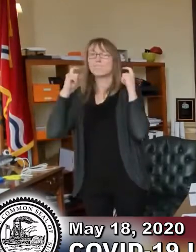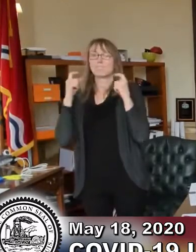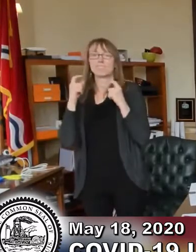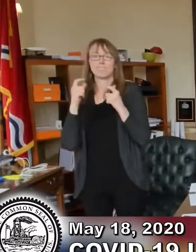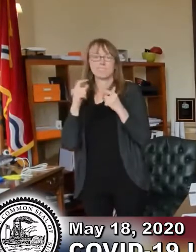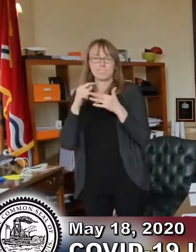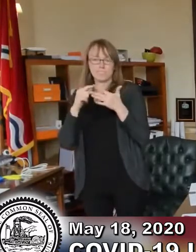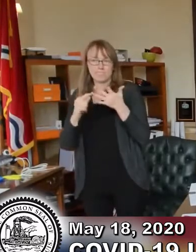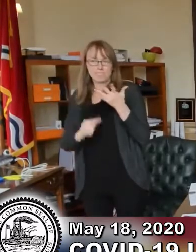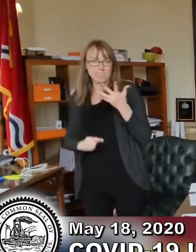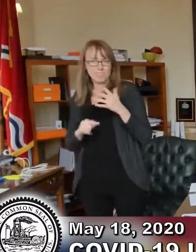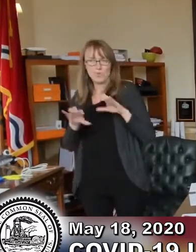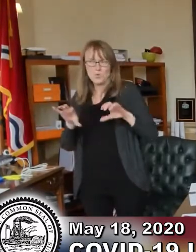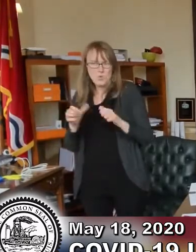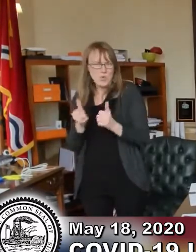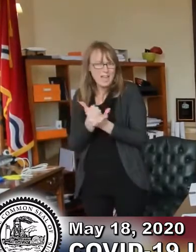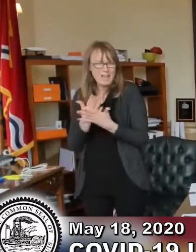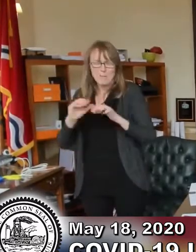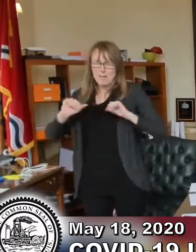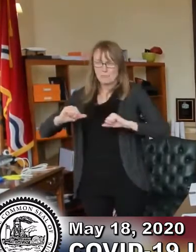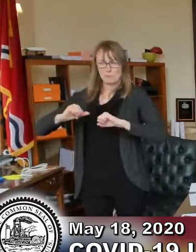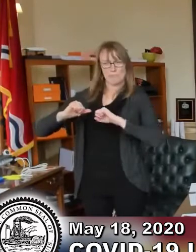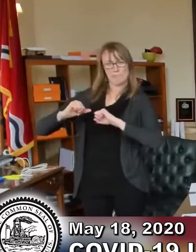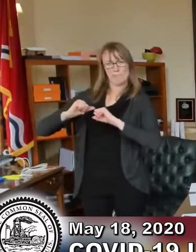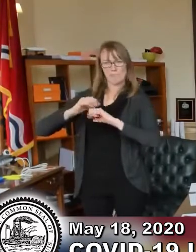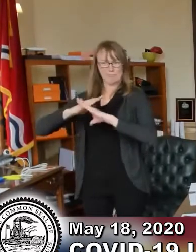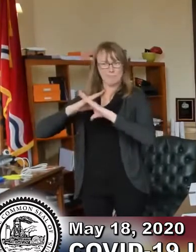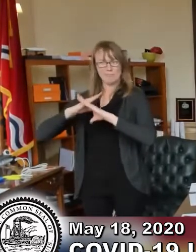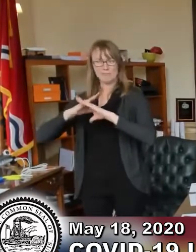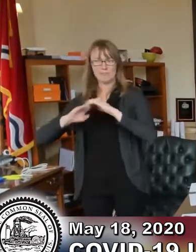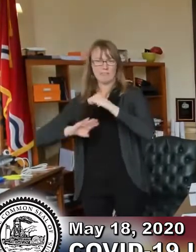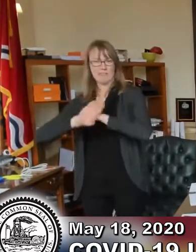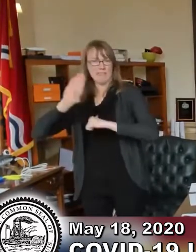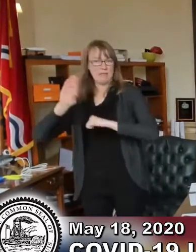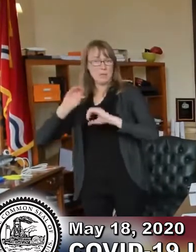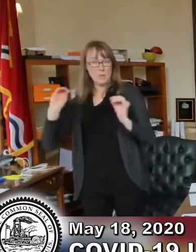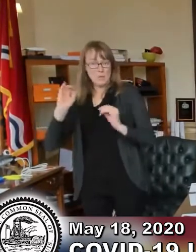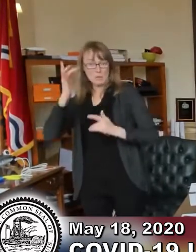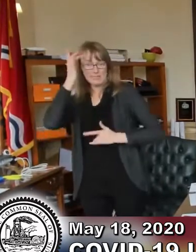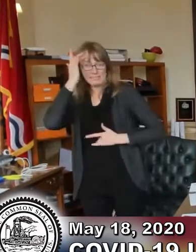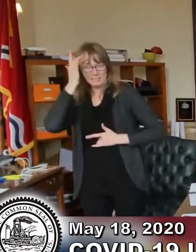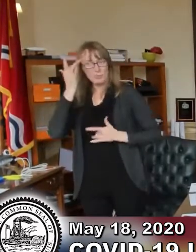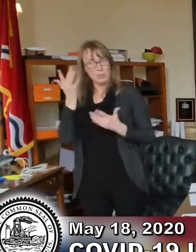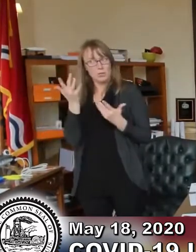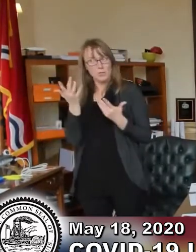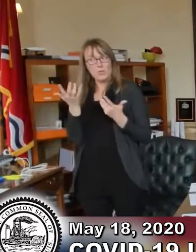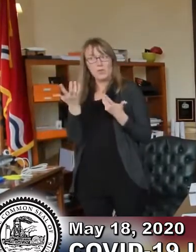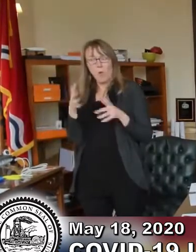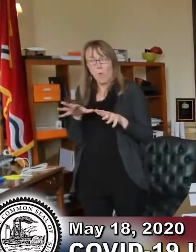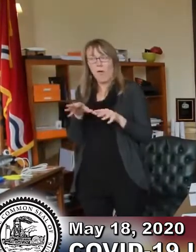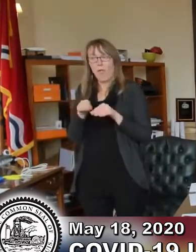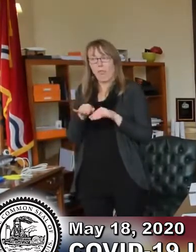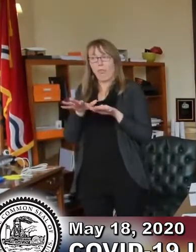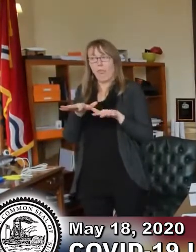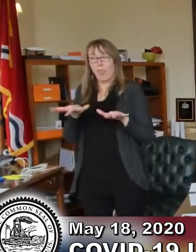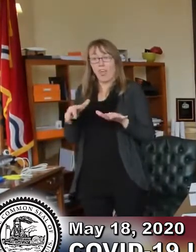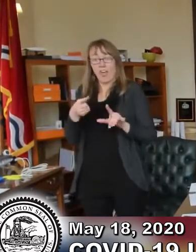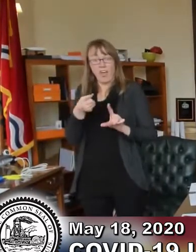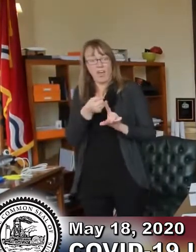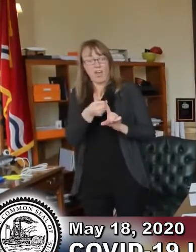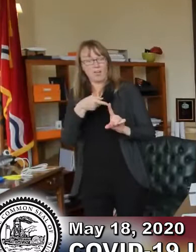order to prevent more people from getting seriously ill, hospitalized,